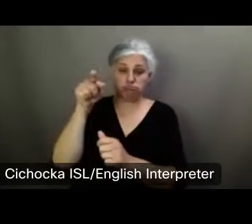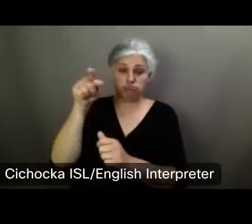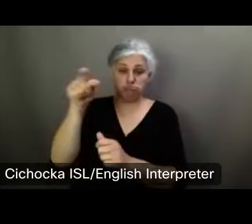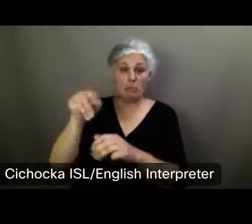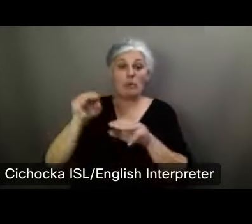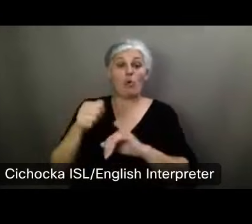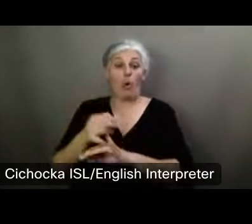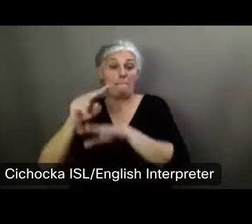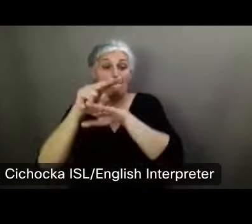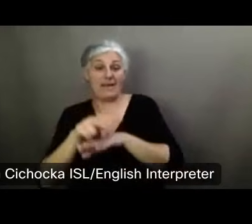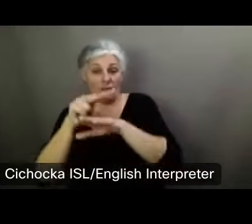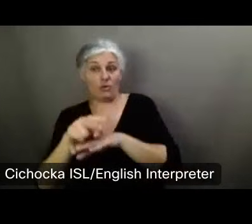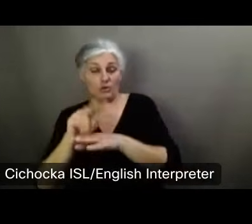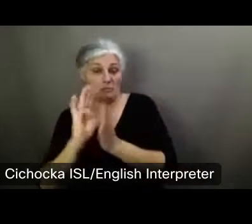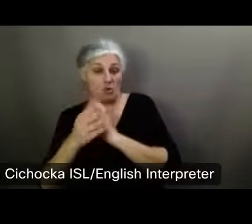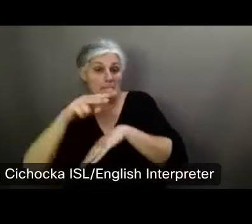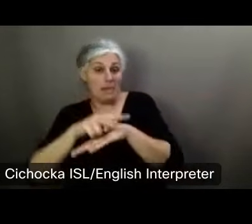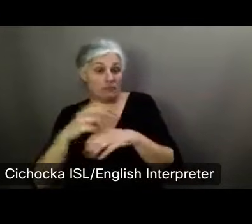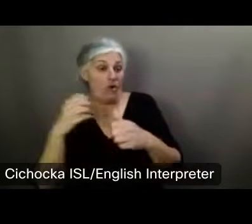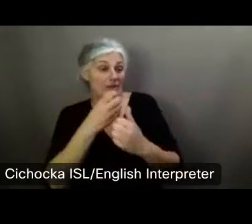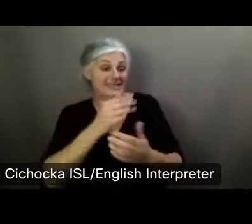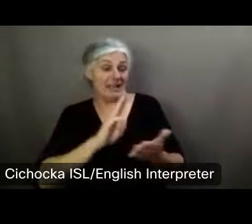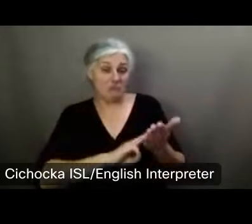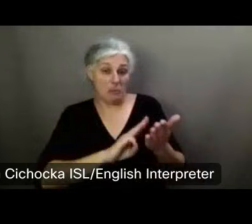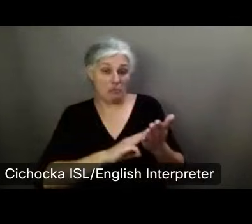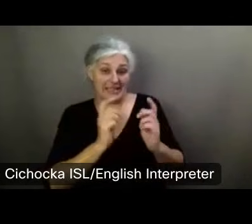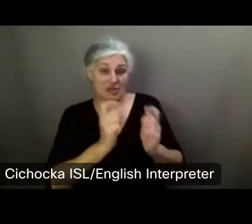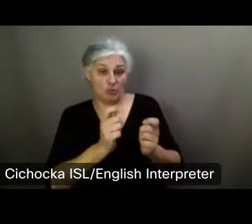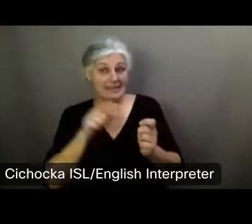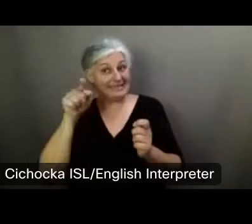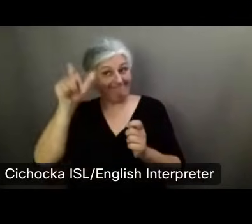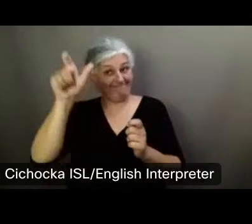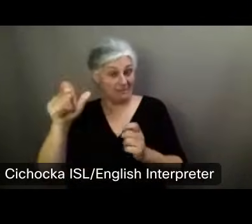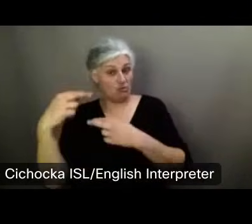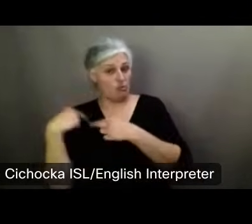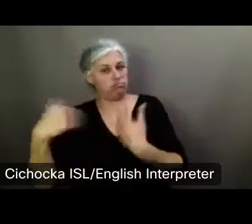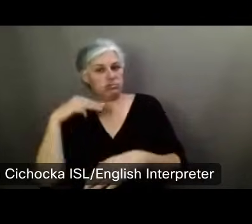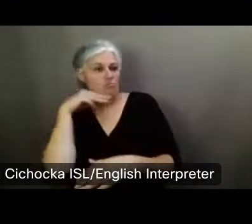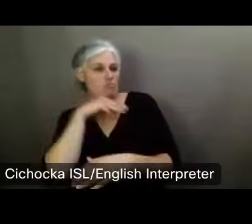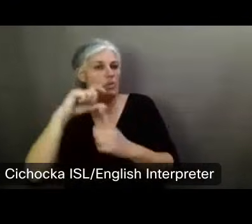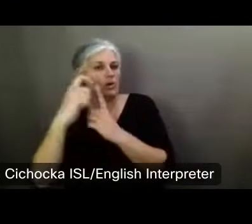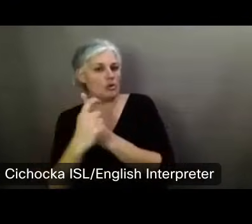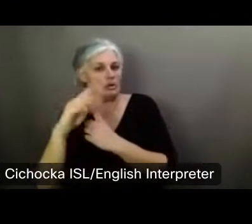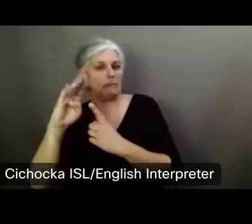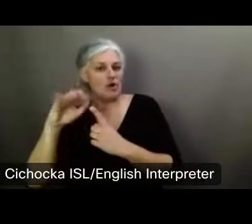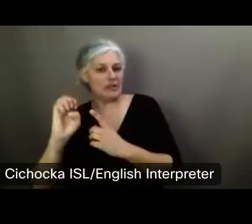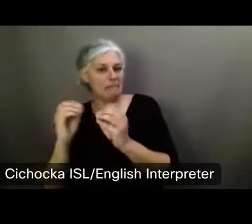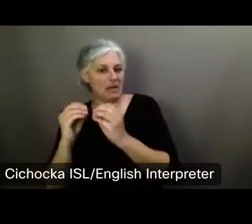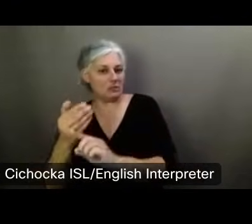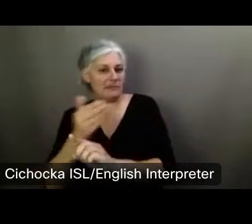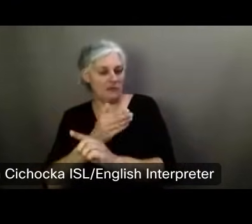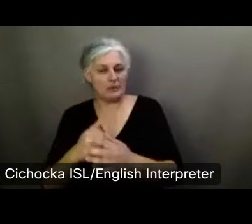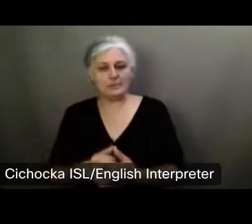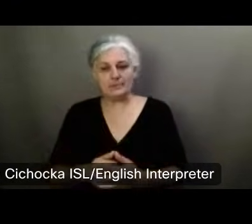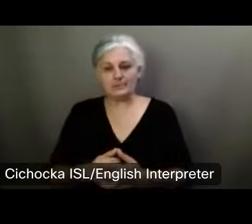to staff in training will be critical in creating that culture that Bernie talked about. That's really